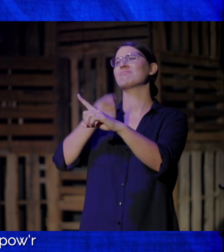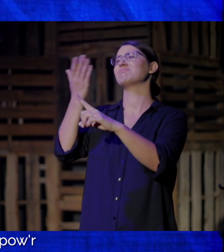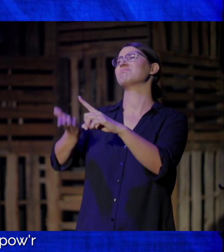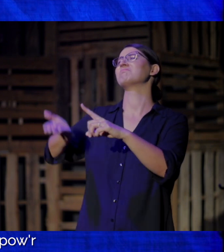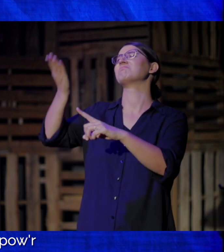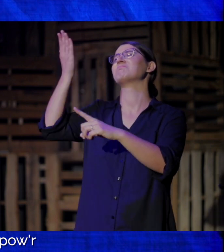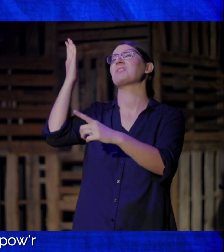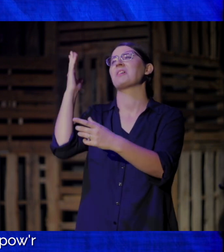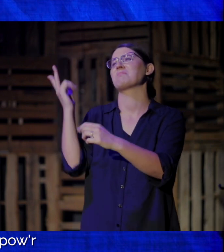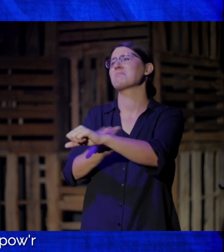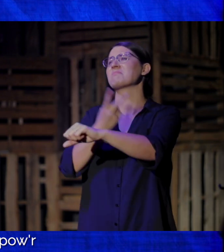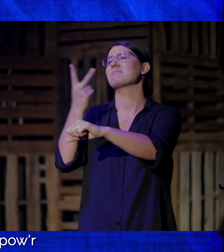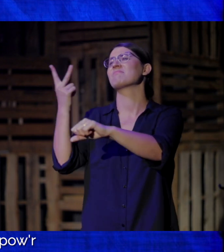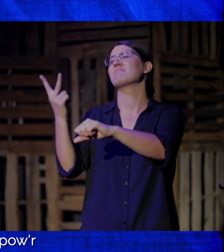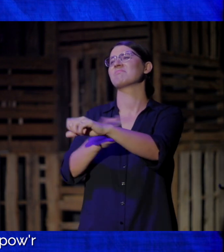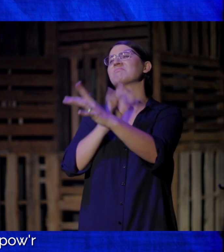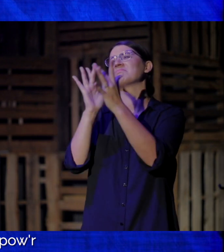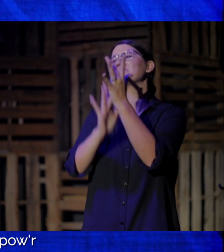blood of the